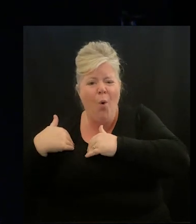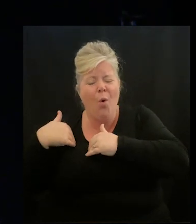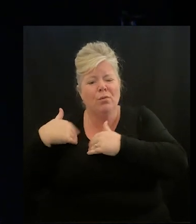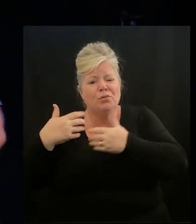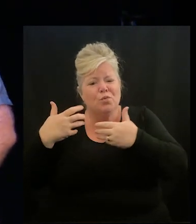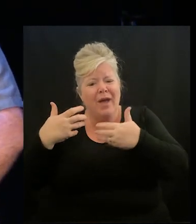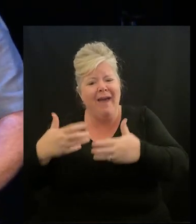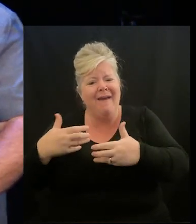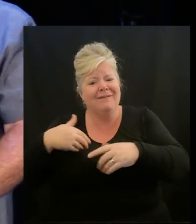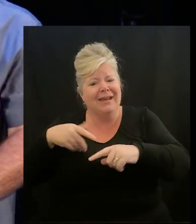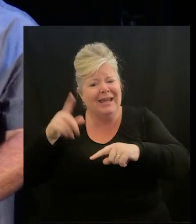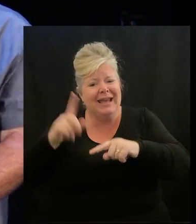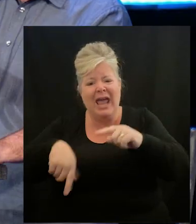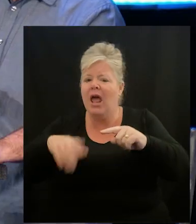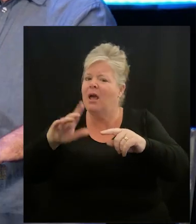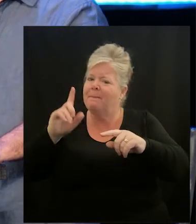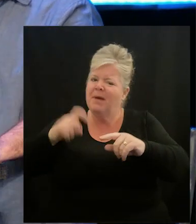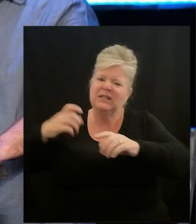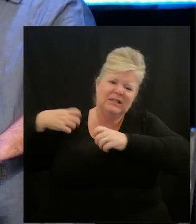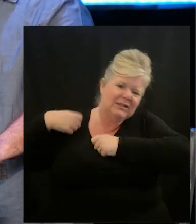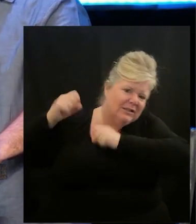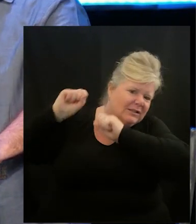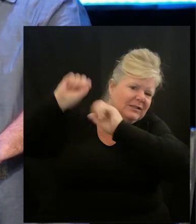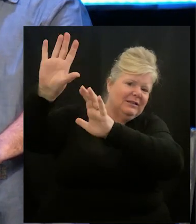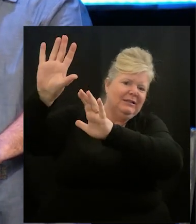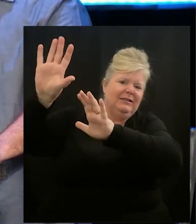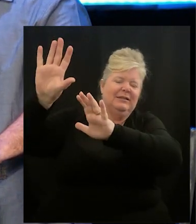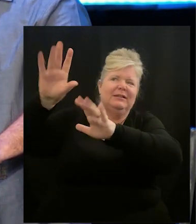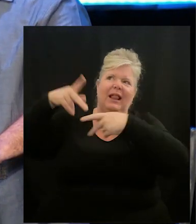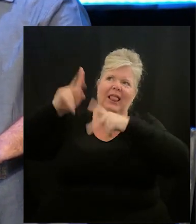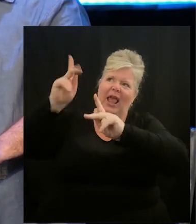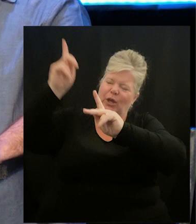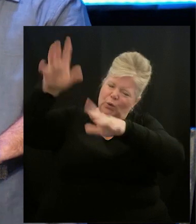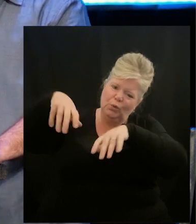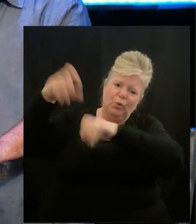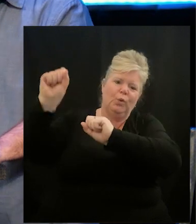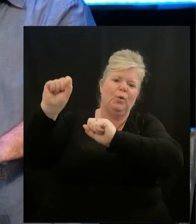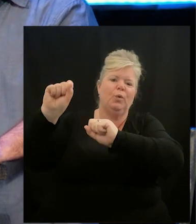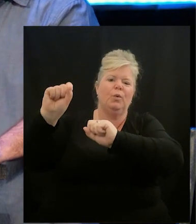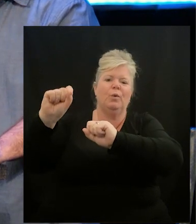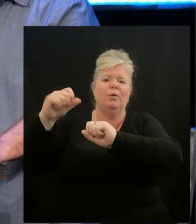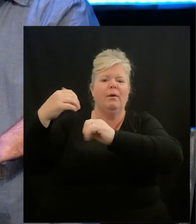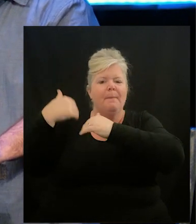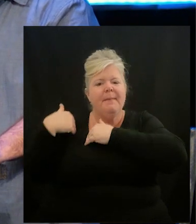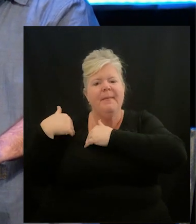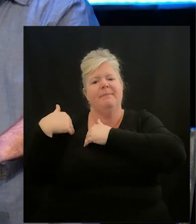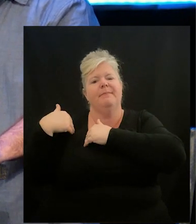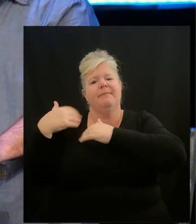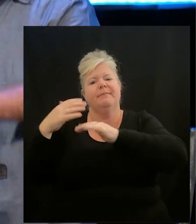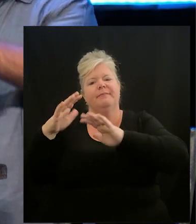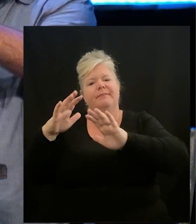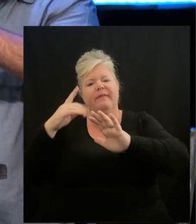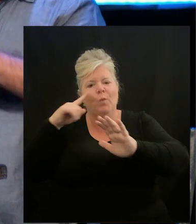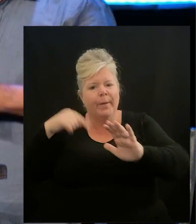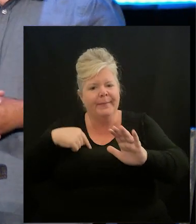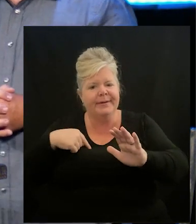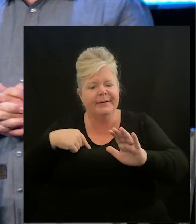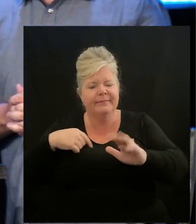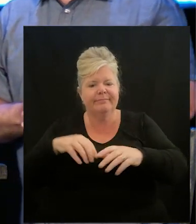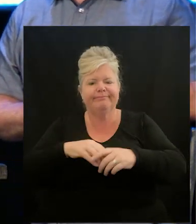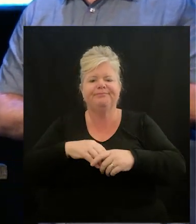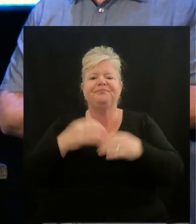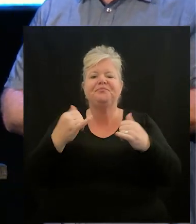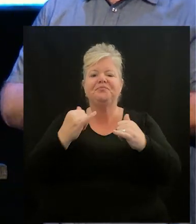unbearable, I'm going to let you, God, bear the load. So I want to pray for